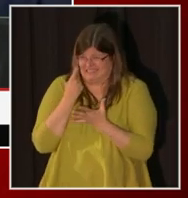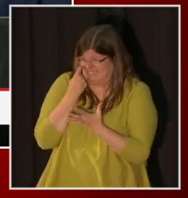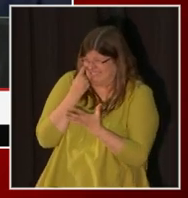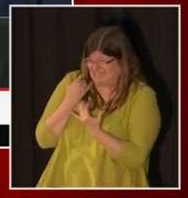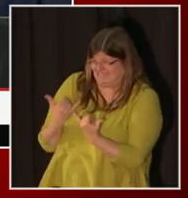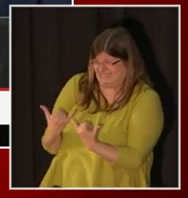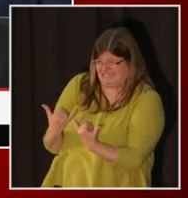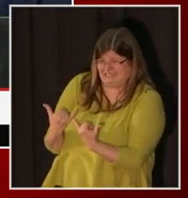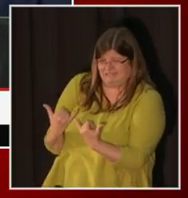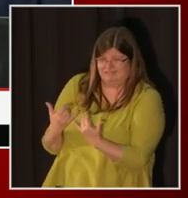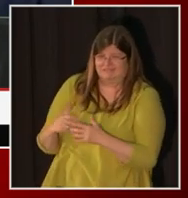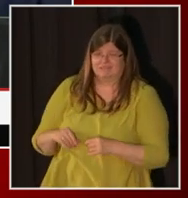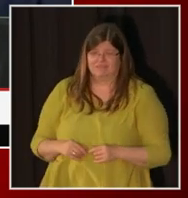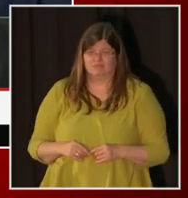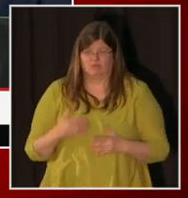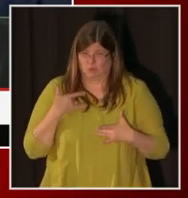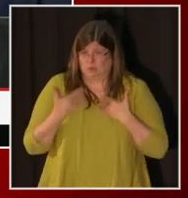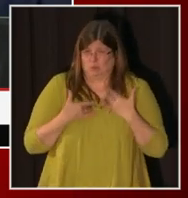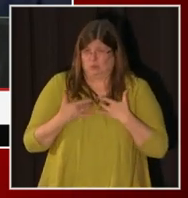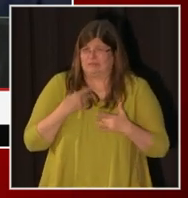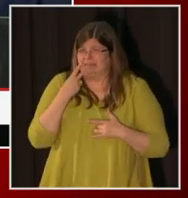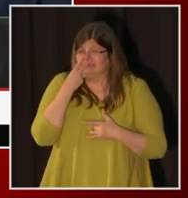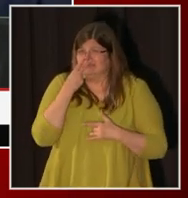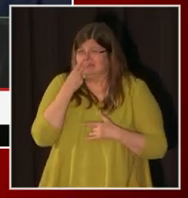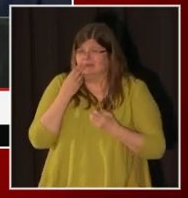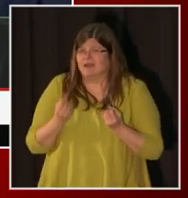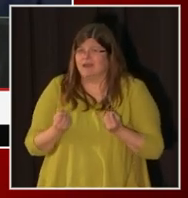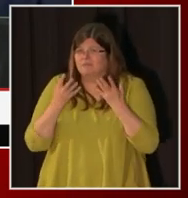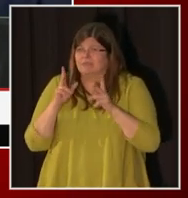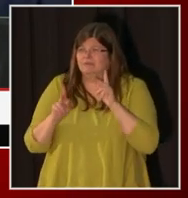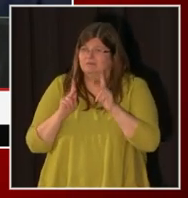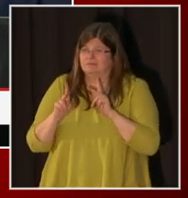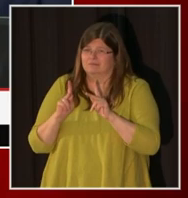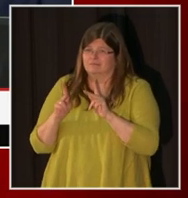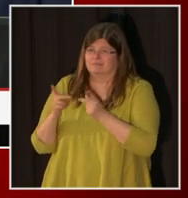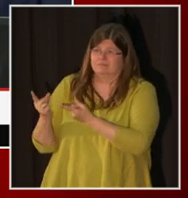to see the number of people that show up there and be able to provide them testing.